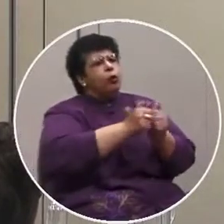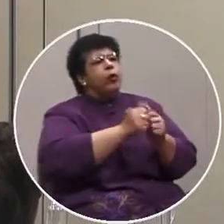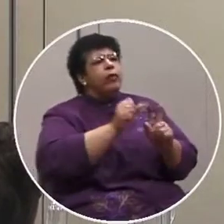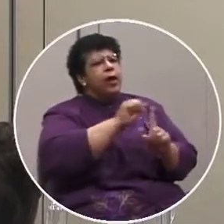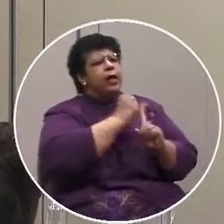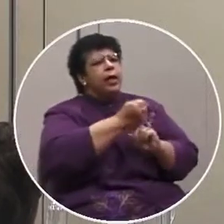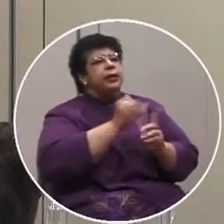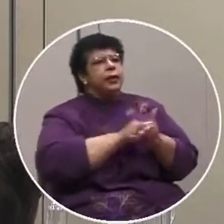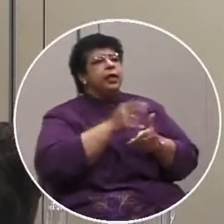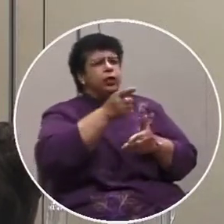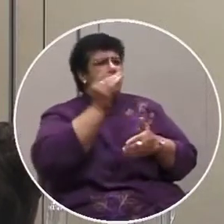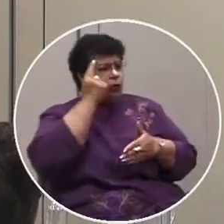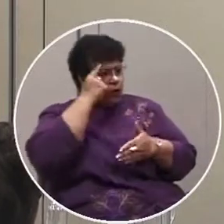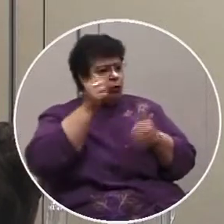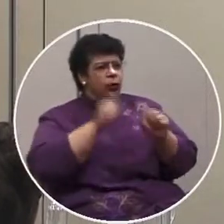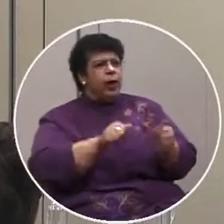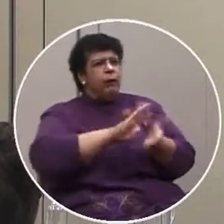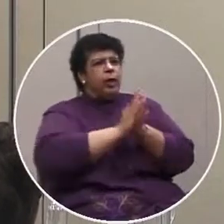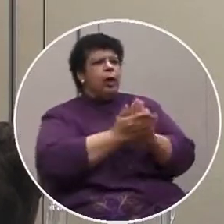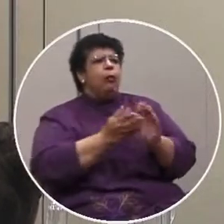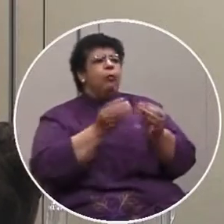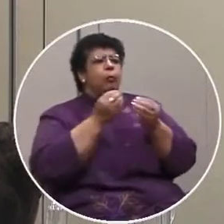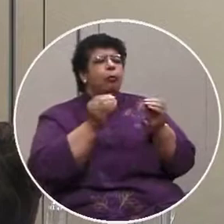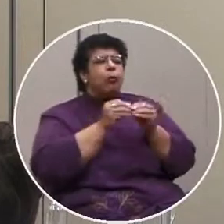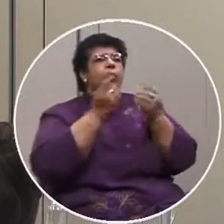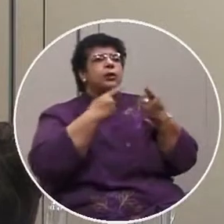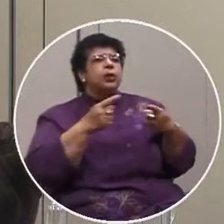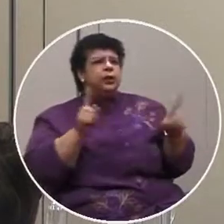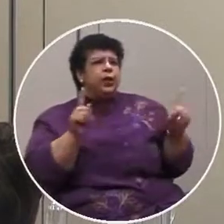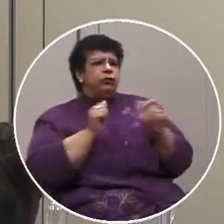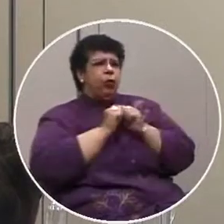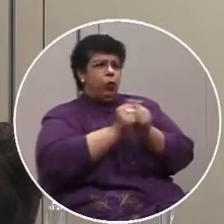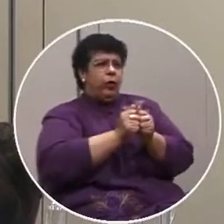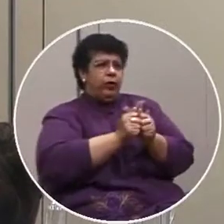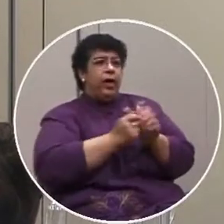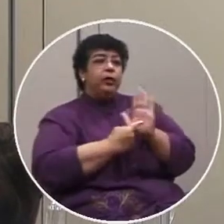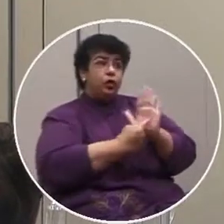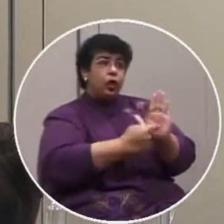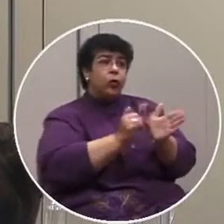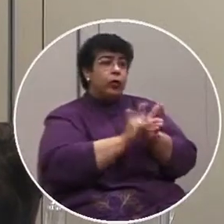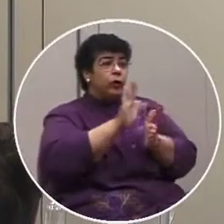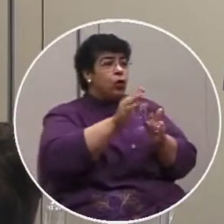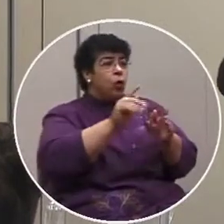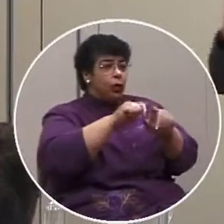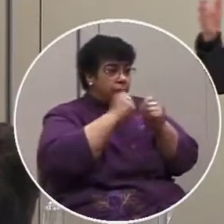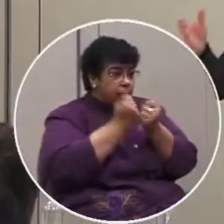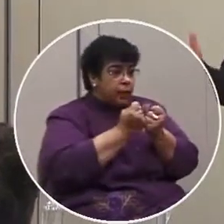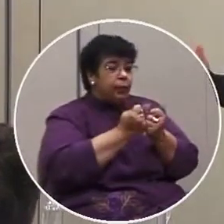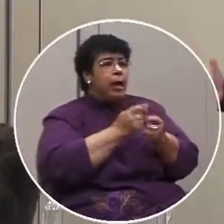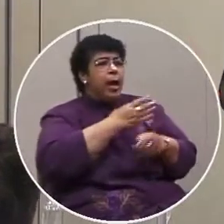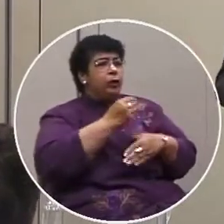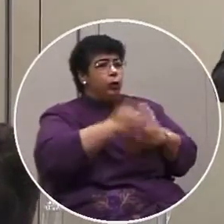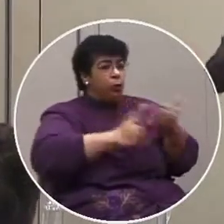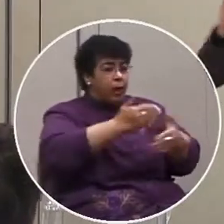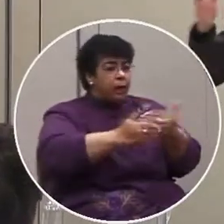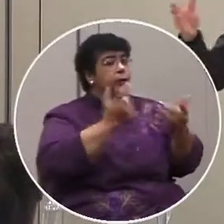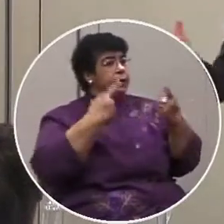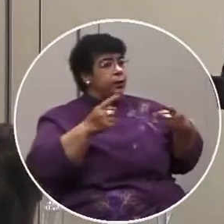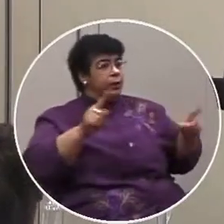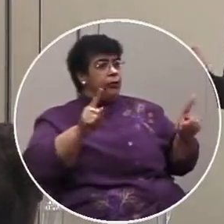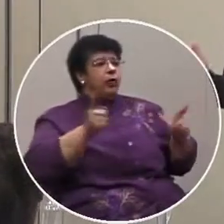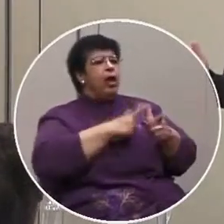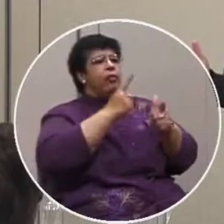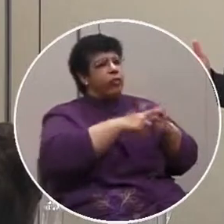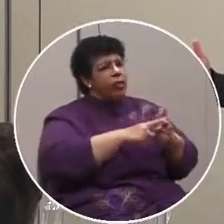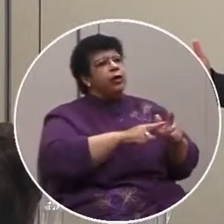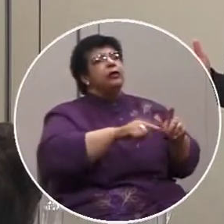a case that's a little easier. Show that your team and your process is successful, and move to a harder case and